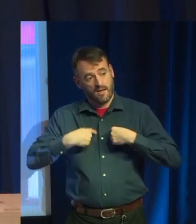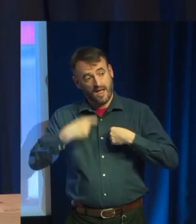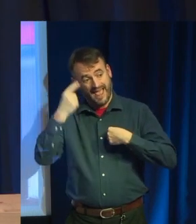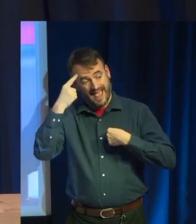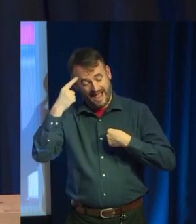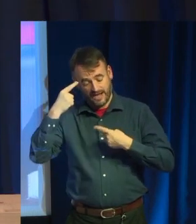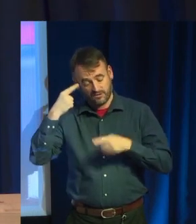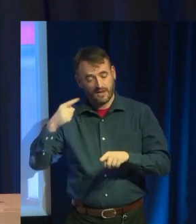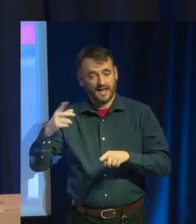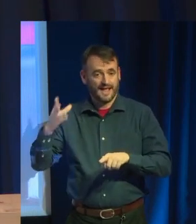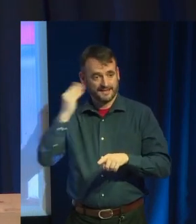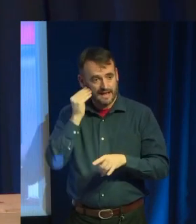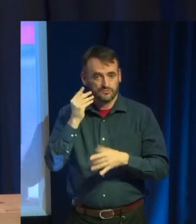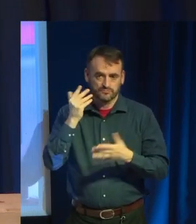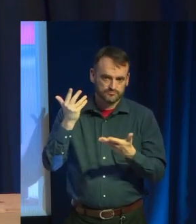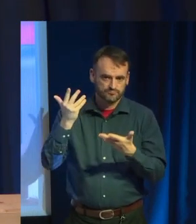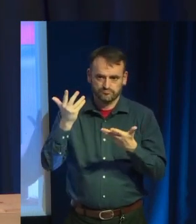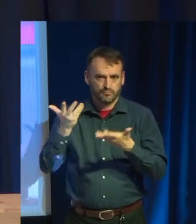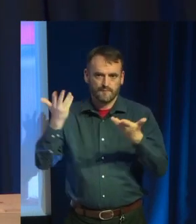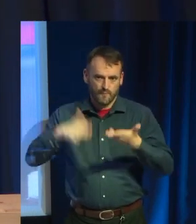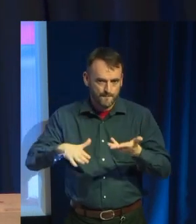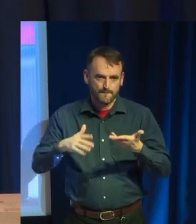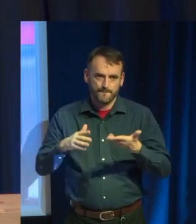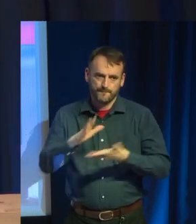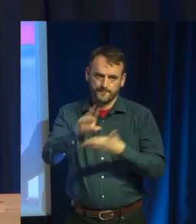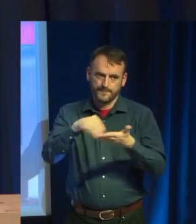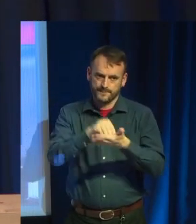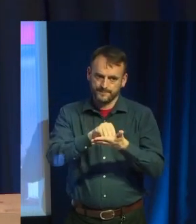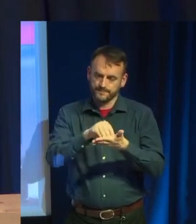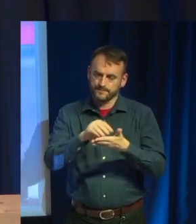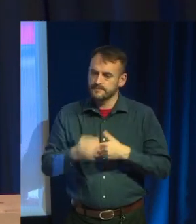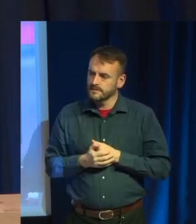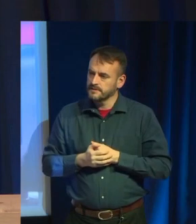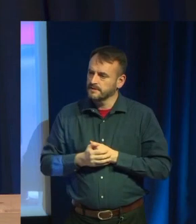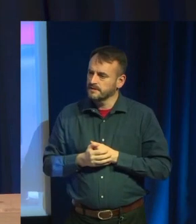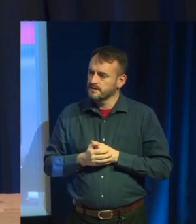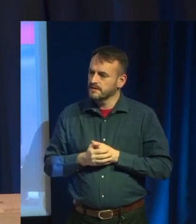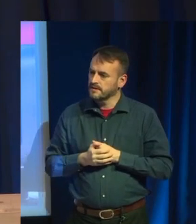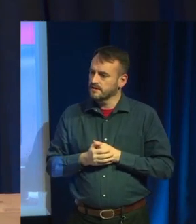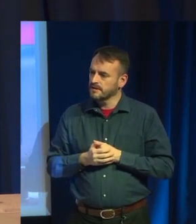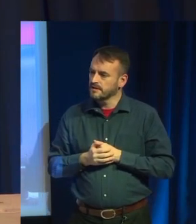really helps. And like I said before, check how things are exported and presented.